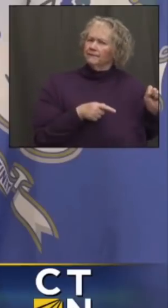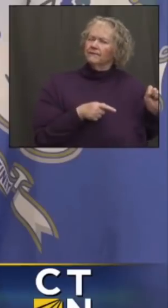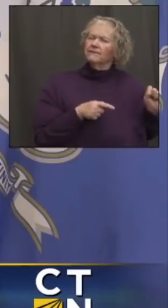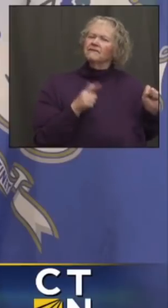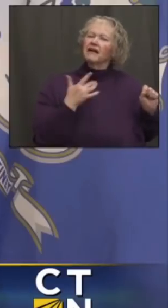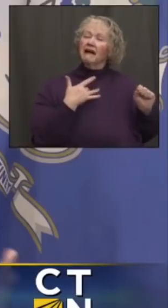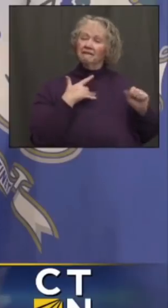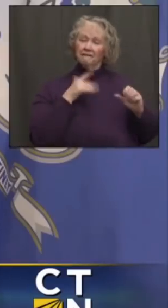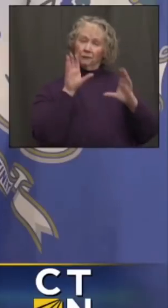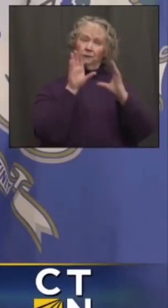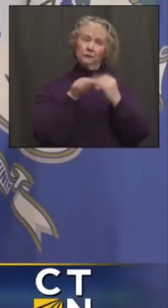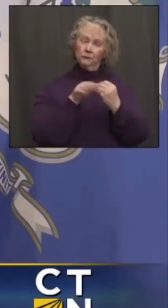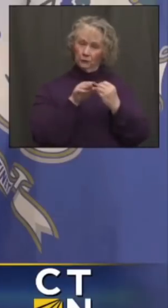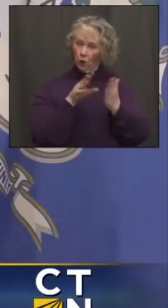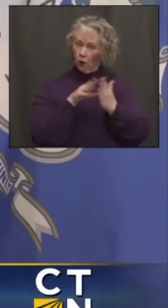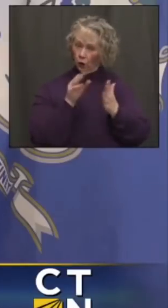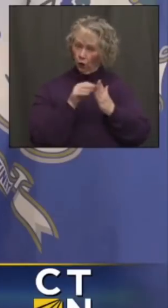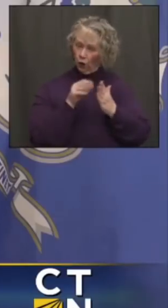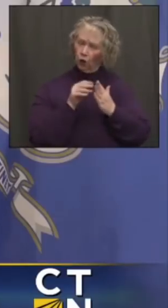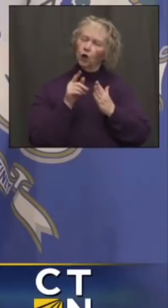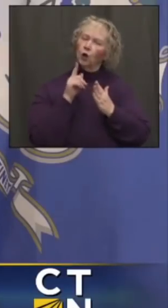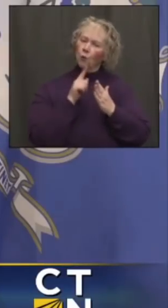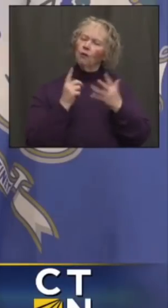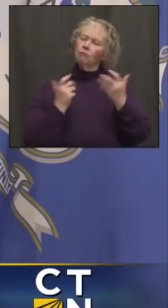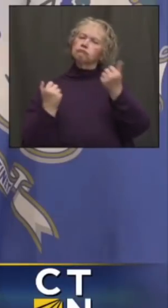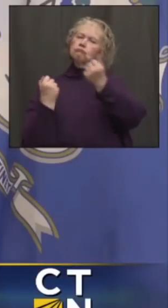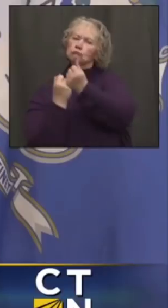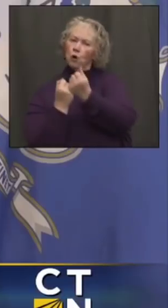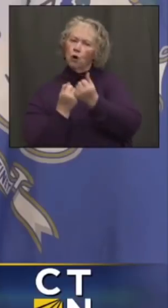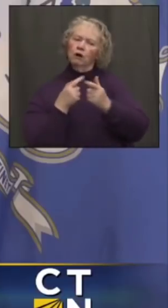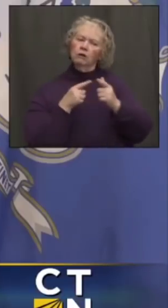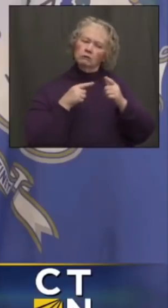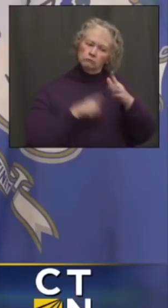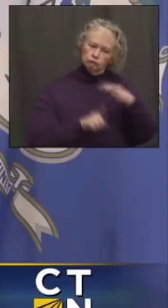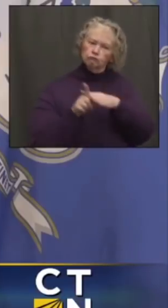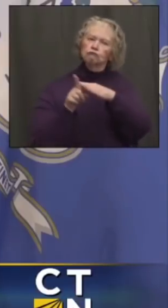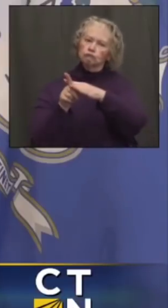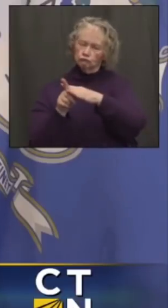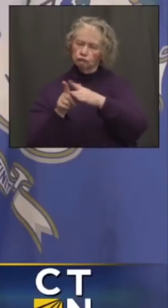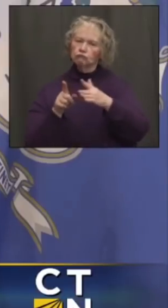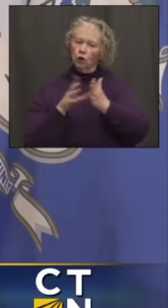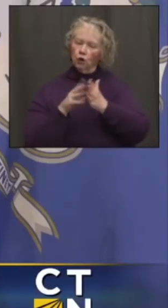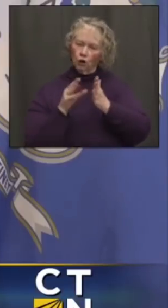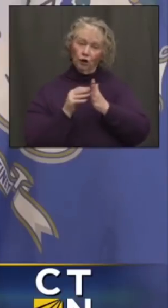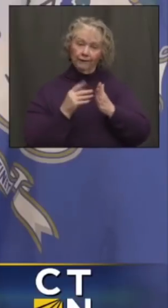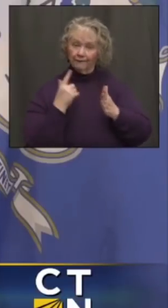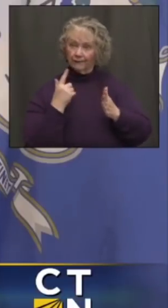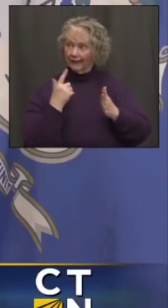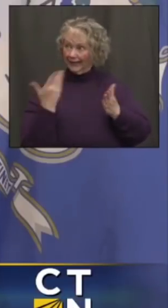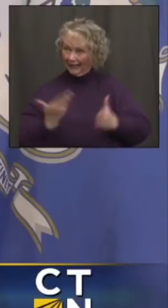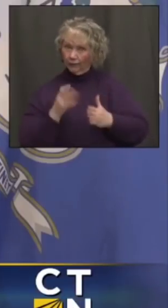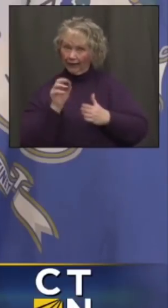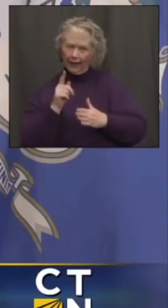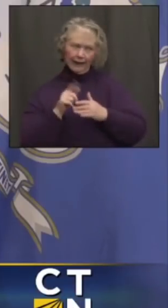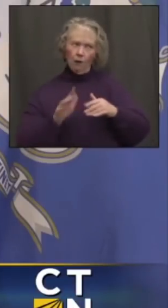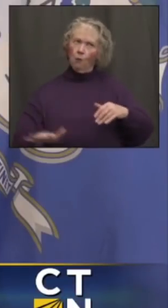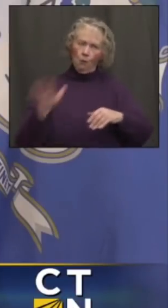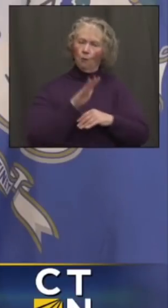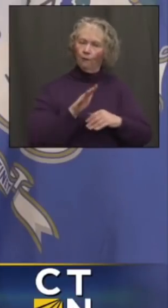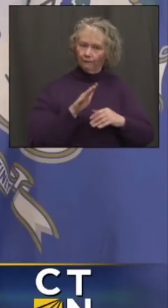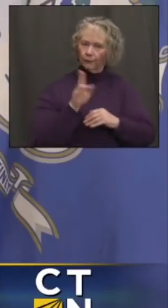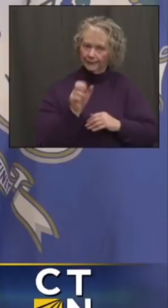get vaccinated, and there may be some kids who are immunocompromised. So we got to make sure they stay safe. And more